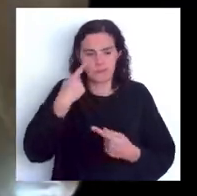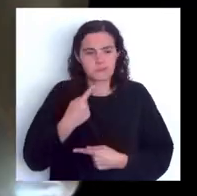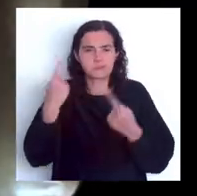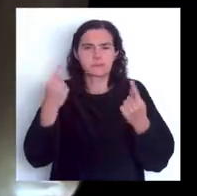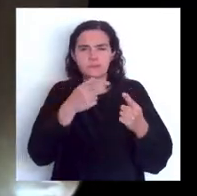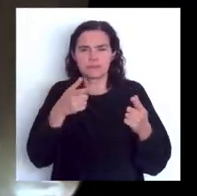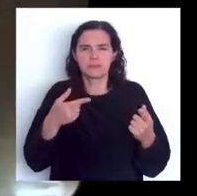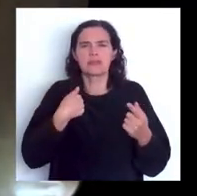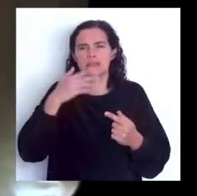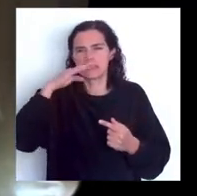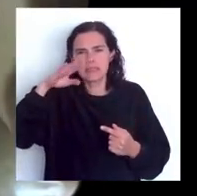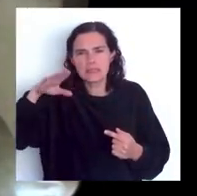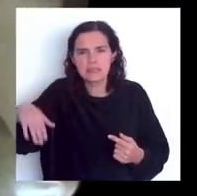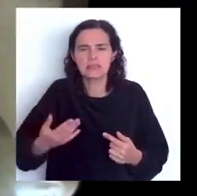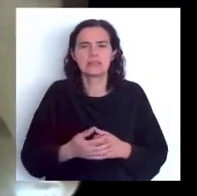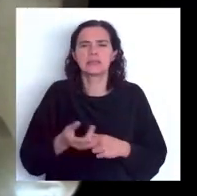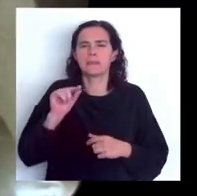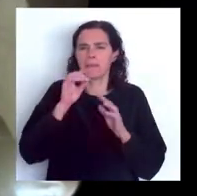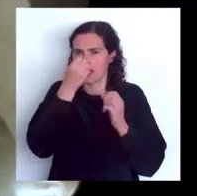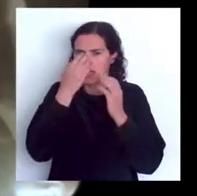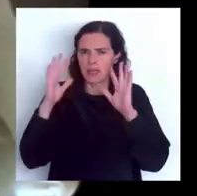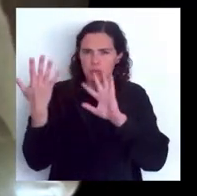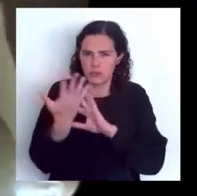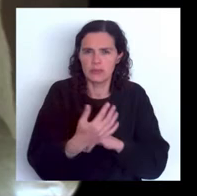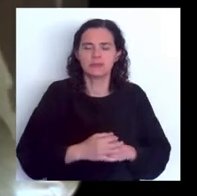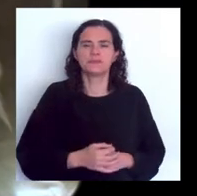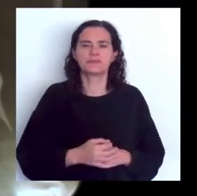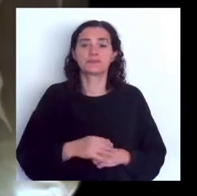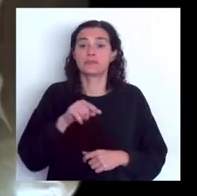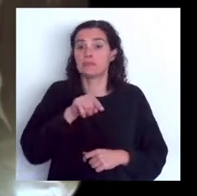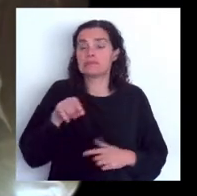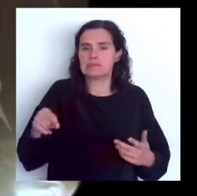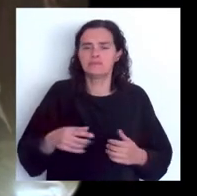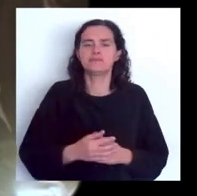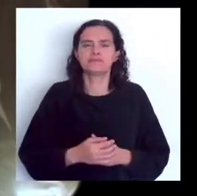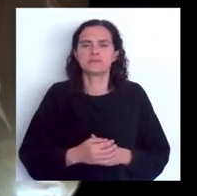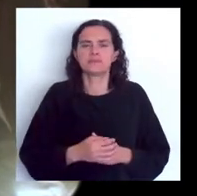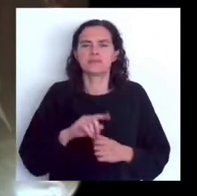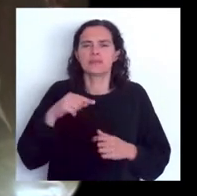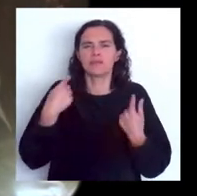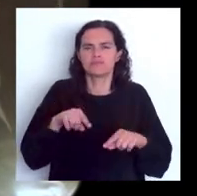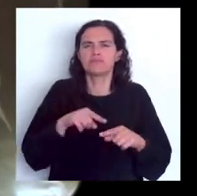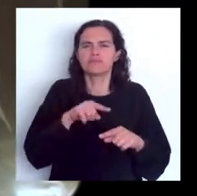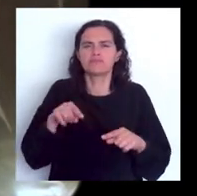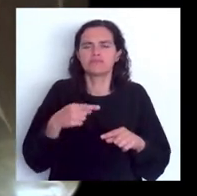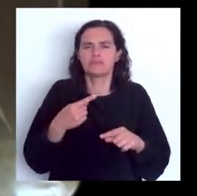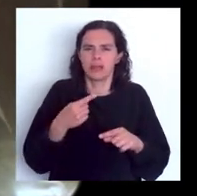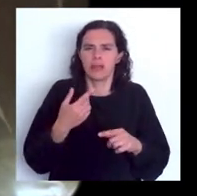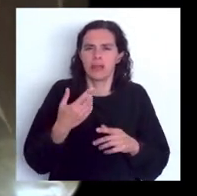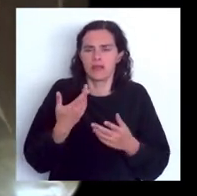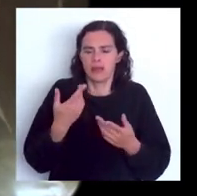narrative, representation of science and nature that are the